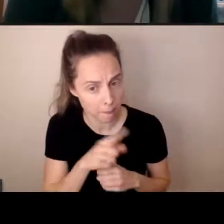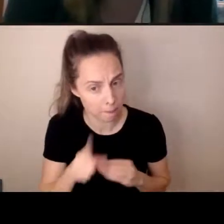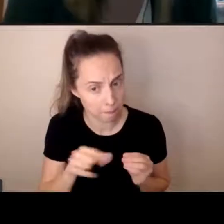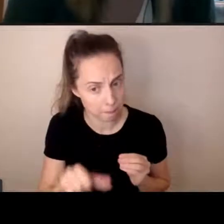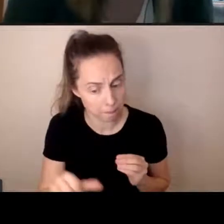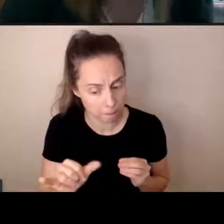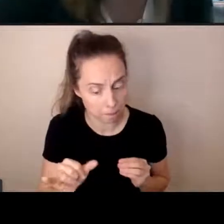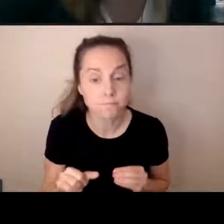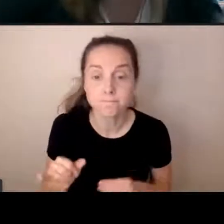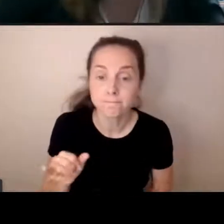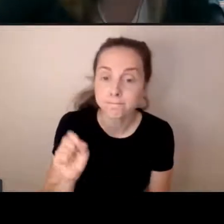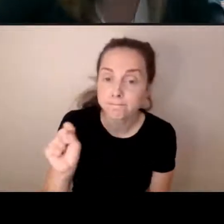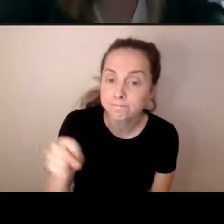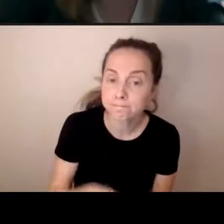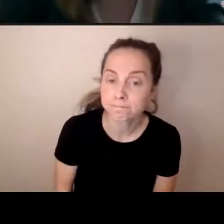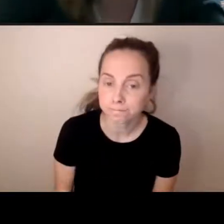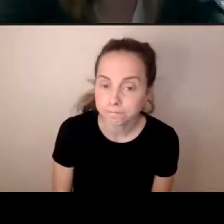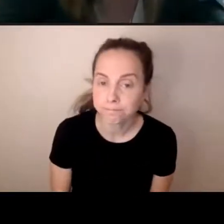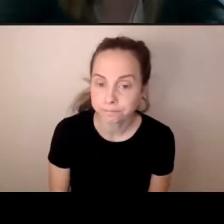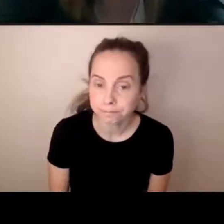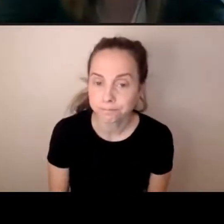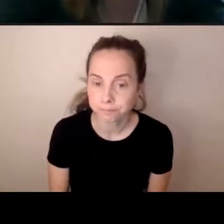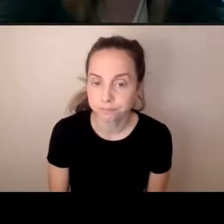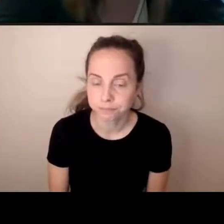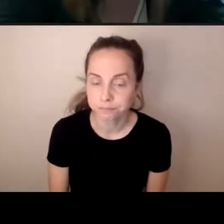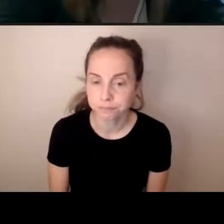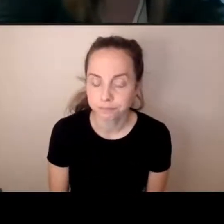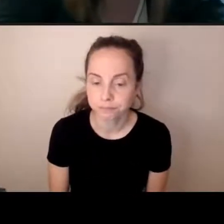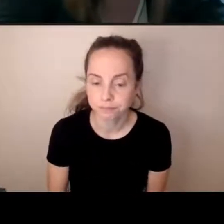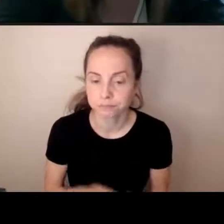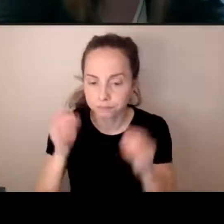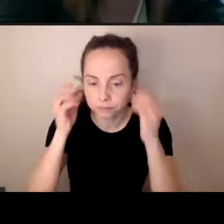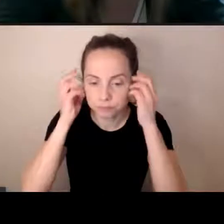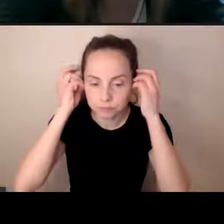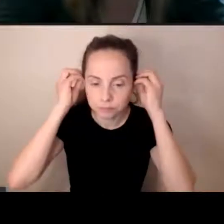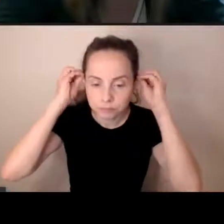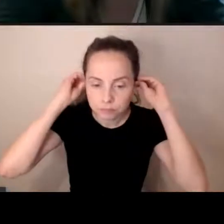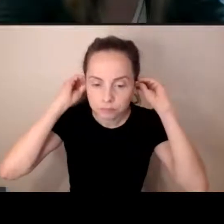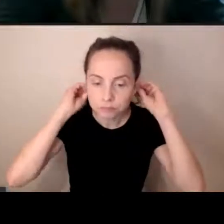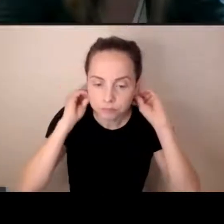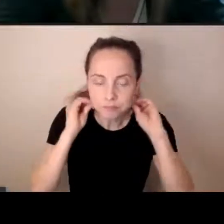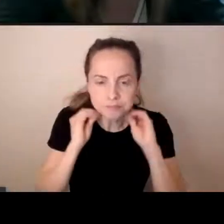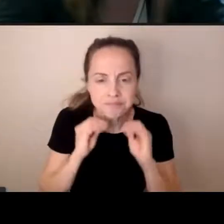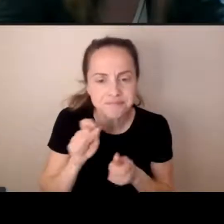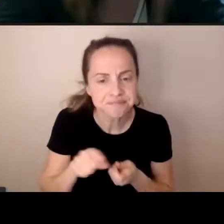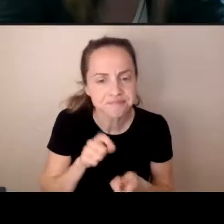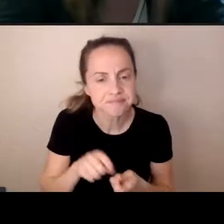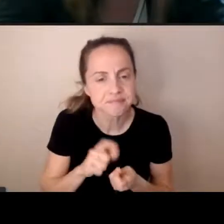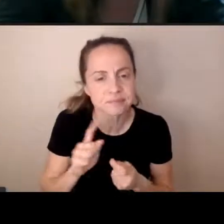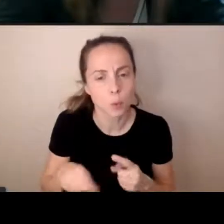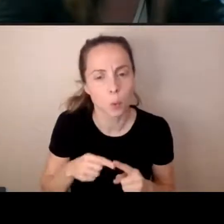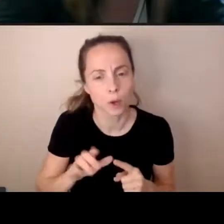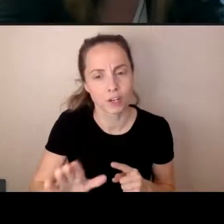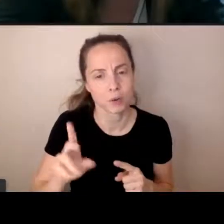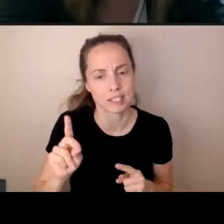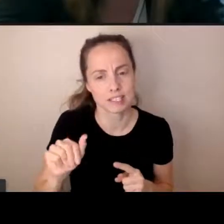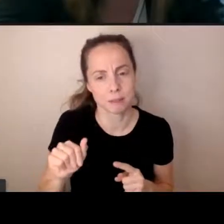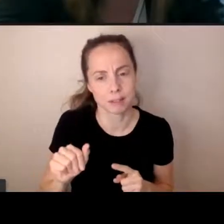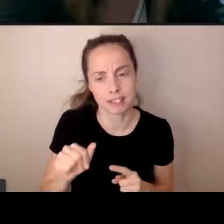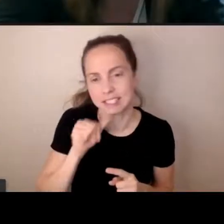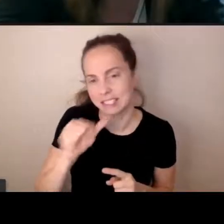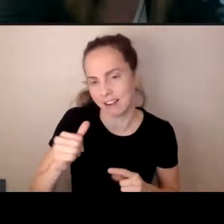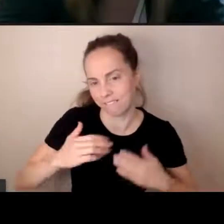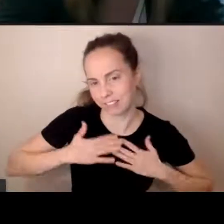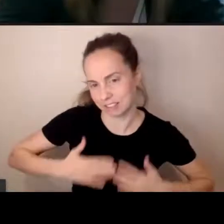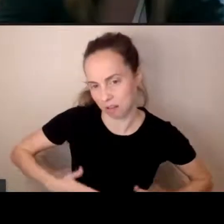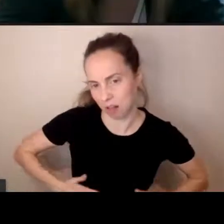do. I think it's really important that we all, especially when you have a non-visible disability, and obviously mental illness typically